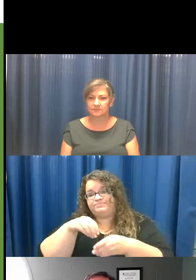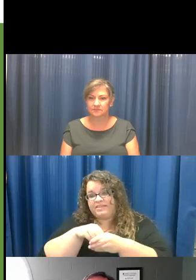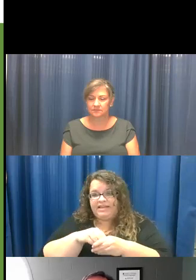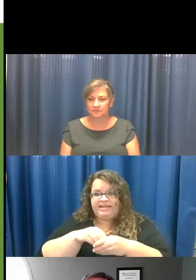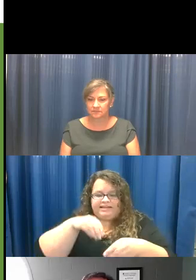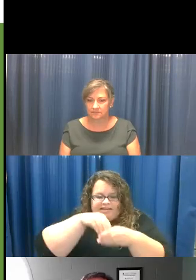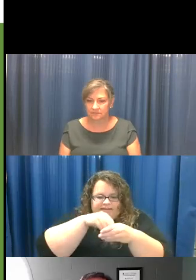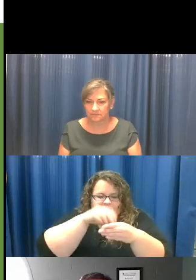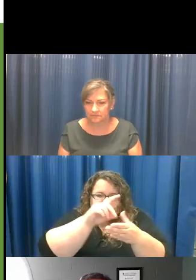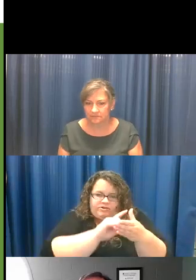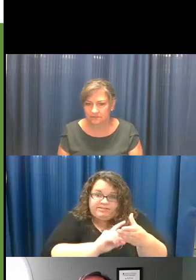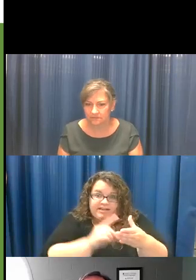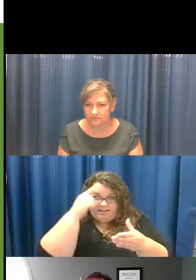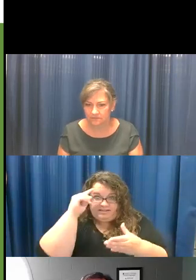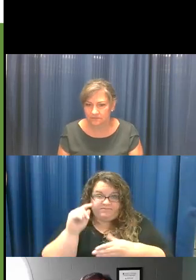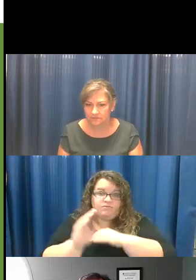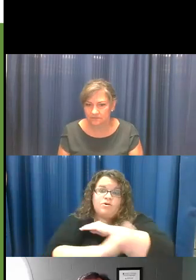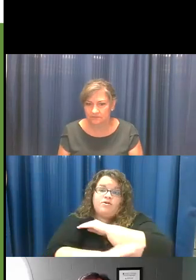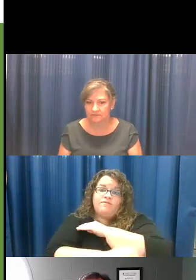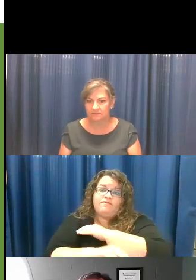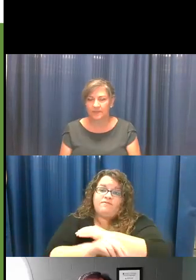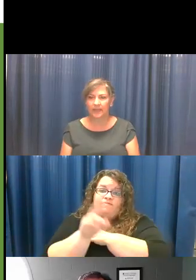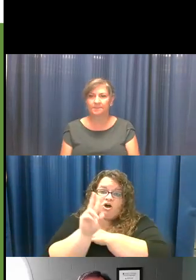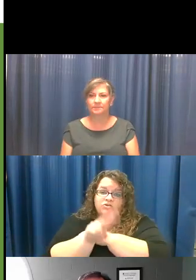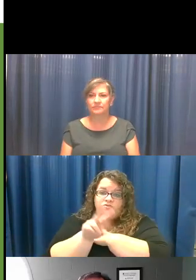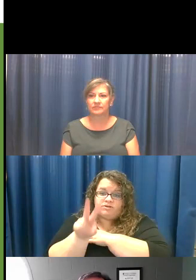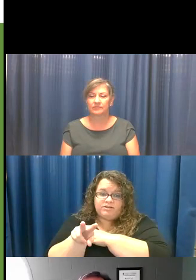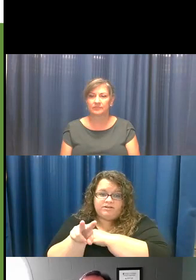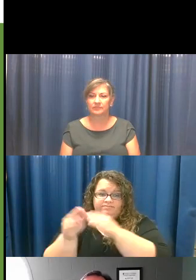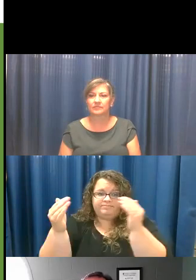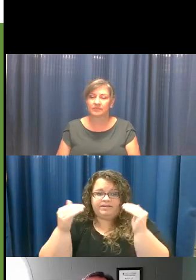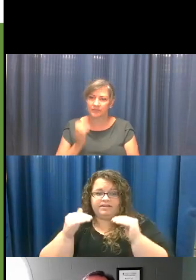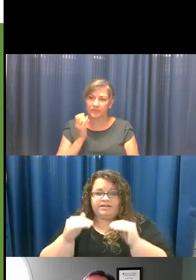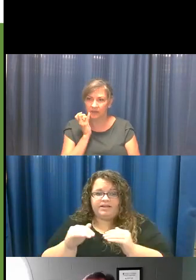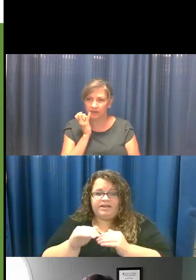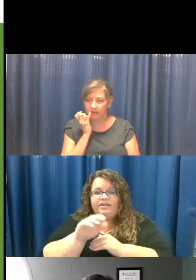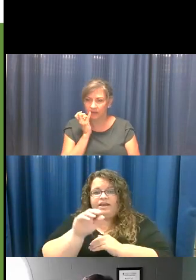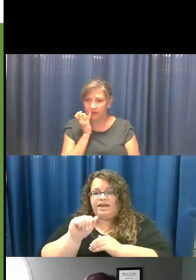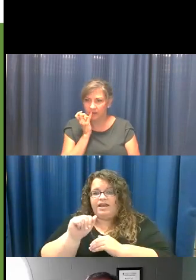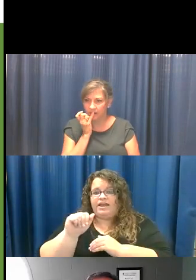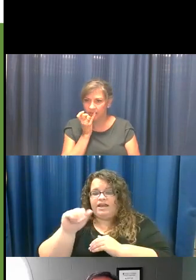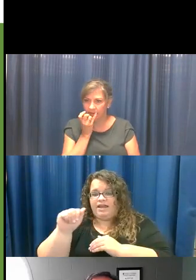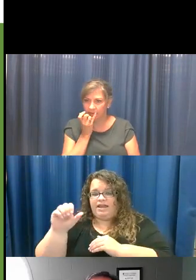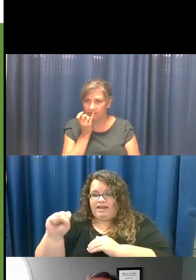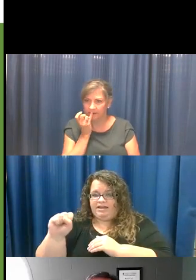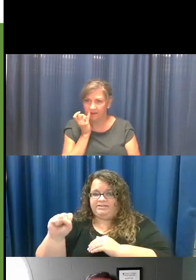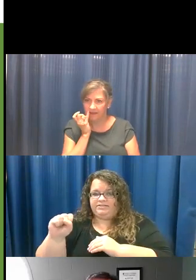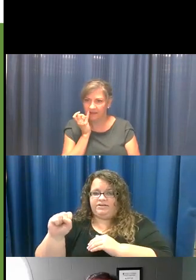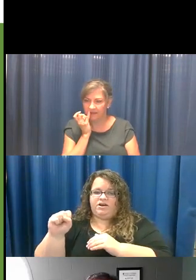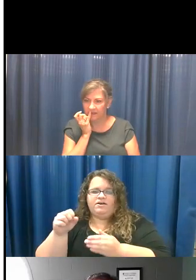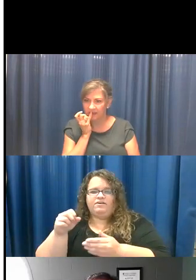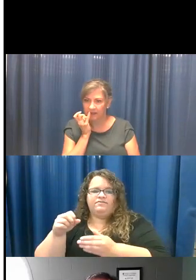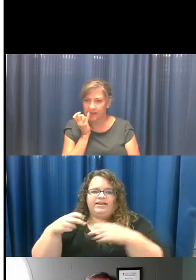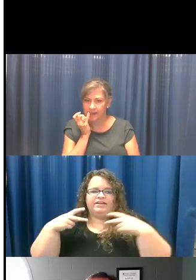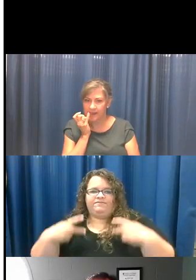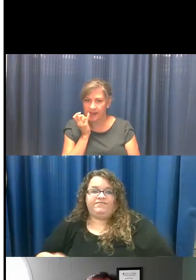for fall of 2022, and an Associate of Applied Science in Physical Therapy, also targeted to fall of